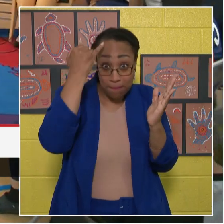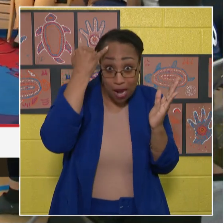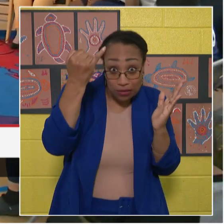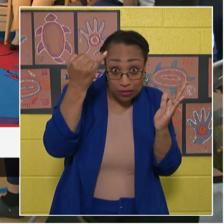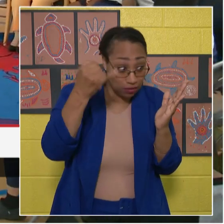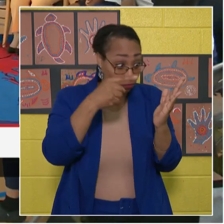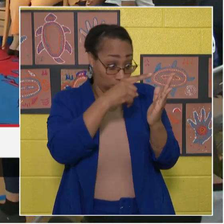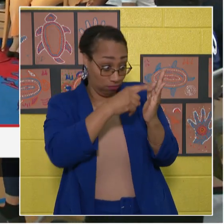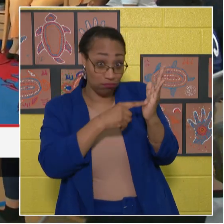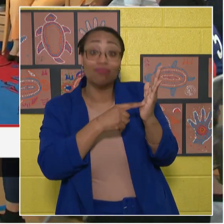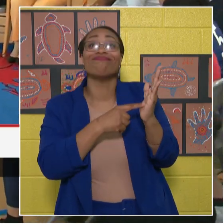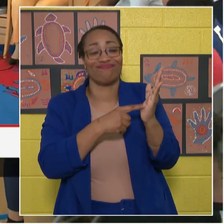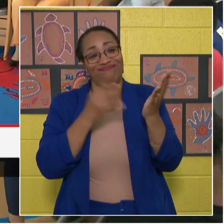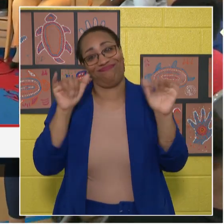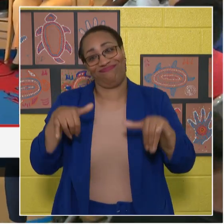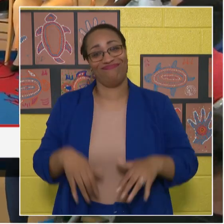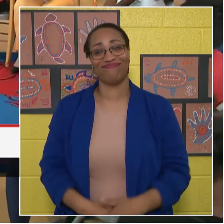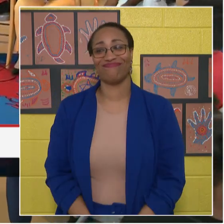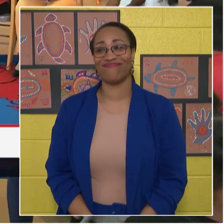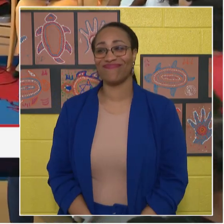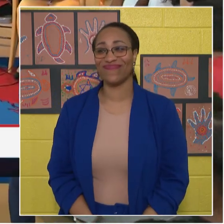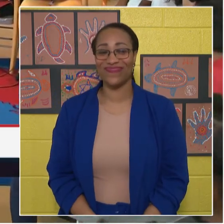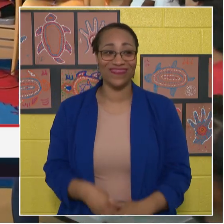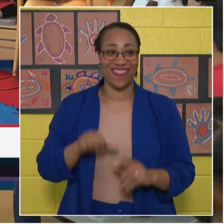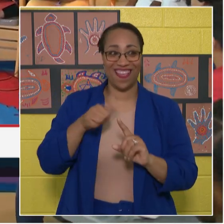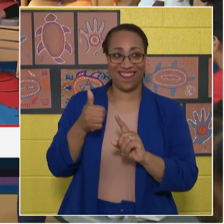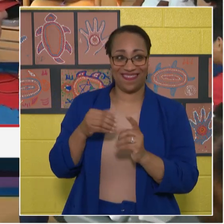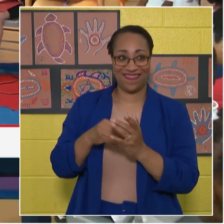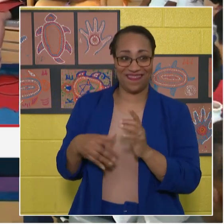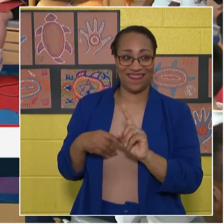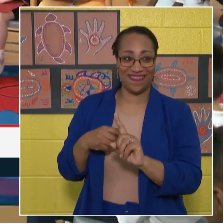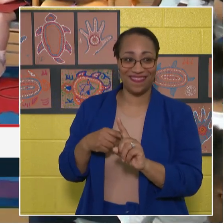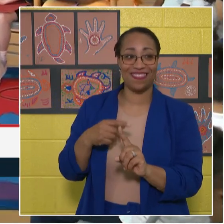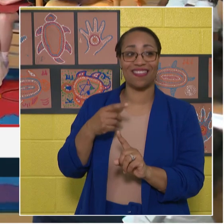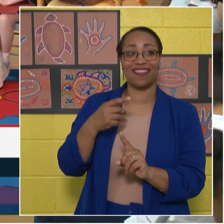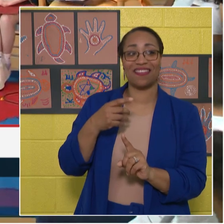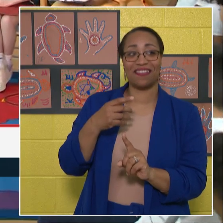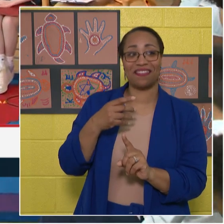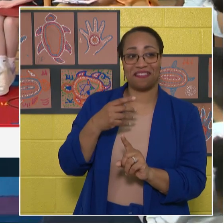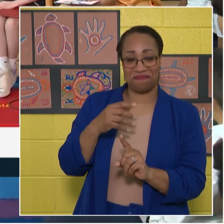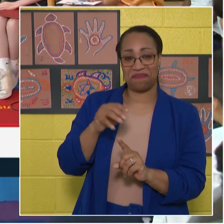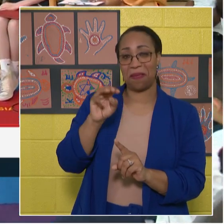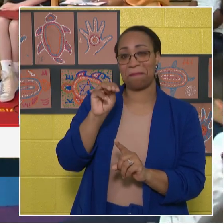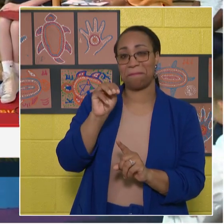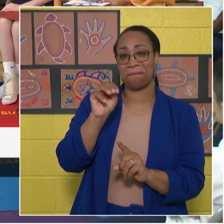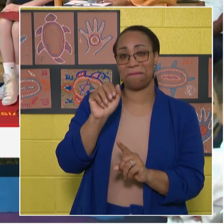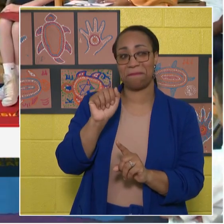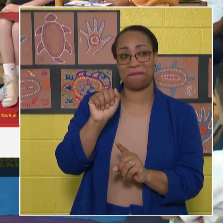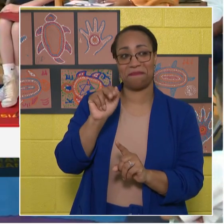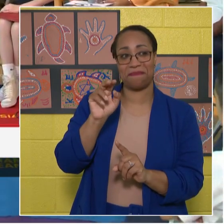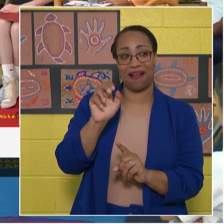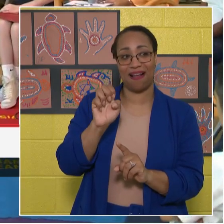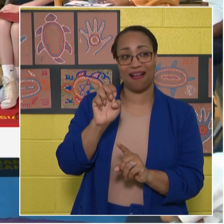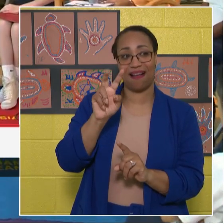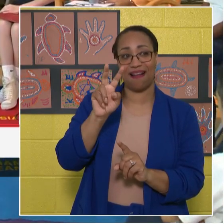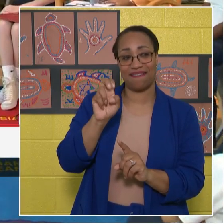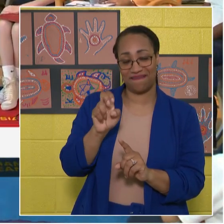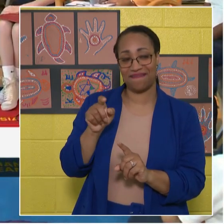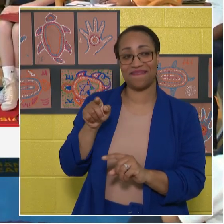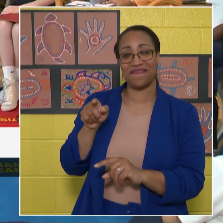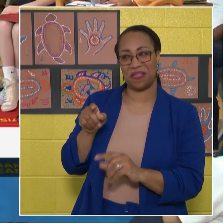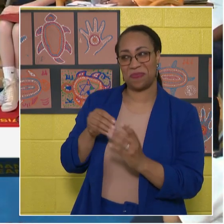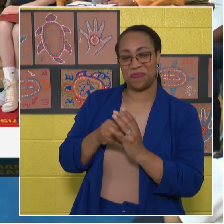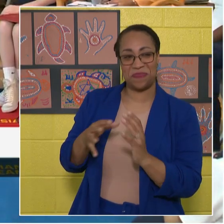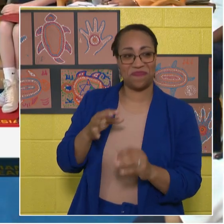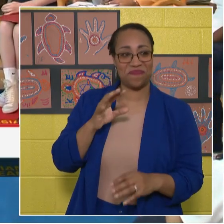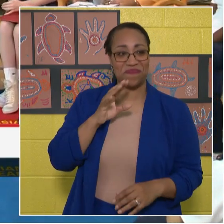Good afternoon. My name is Maeve Anderson, and I am in Ms. Rutherford's homeroom. I know that daily routines are important, so I would like to ask you, what does your daily schedule